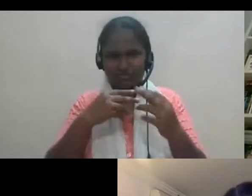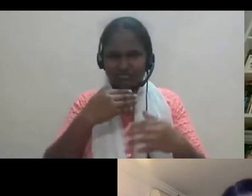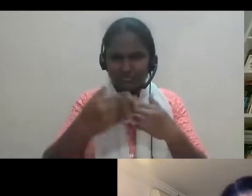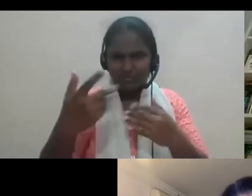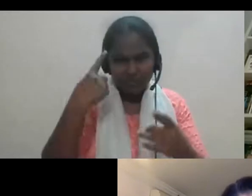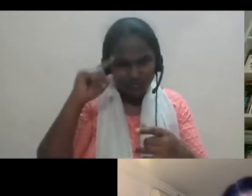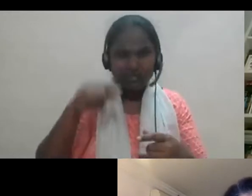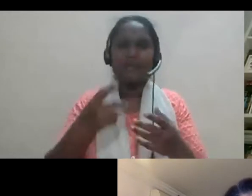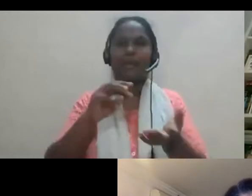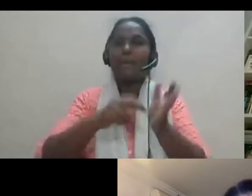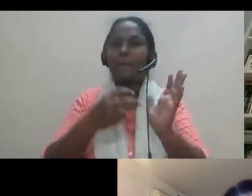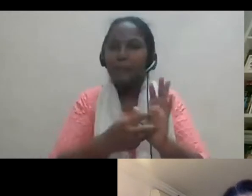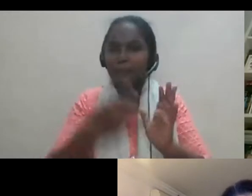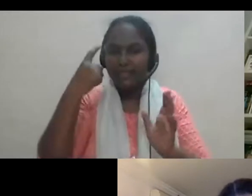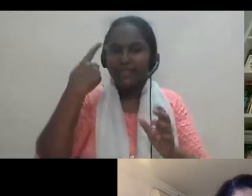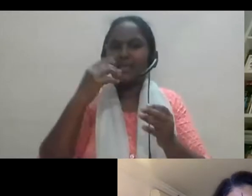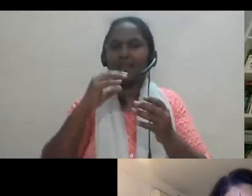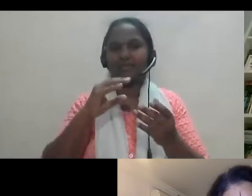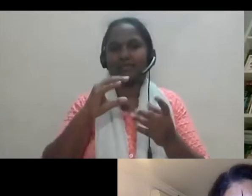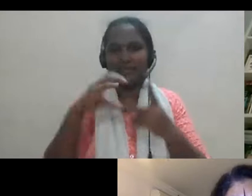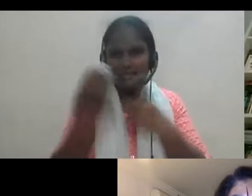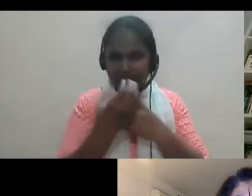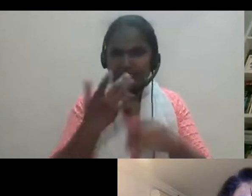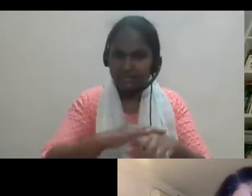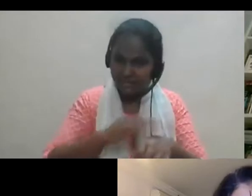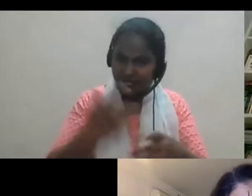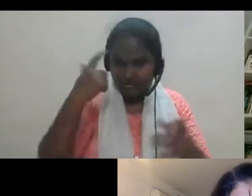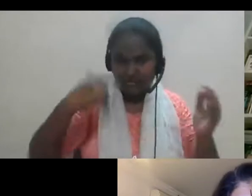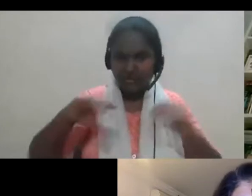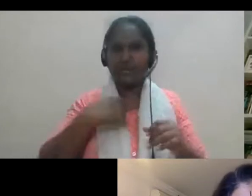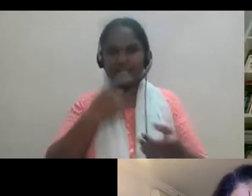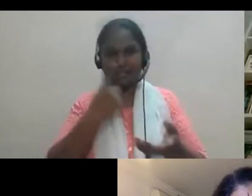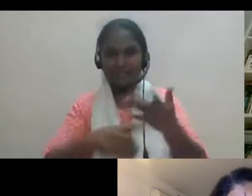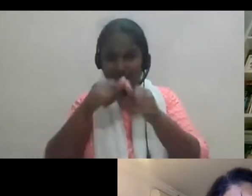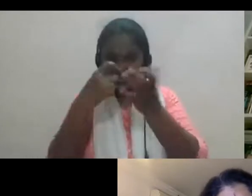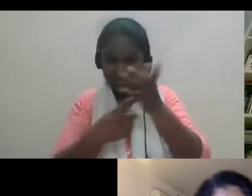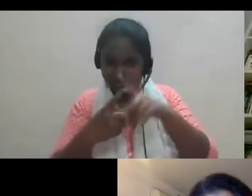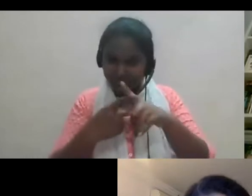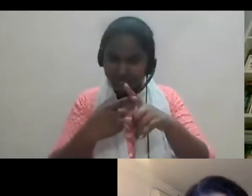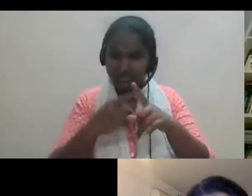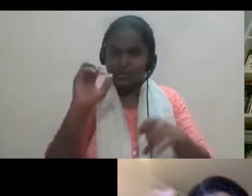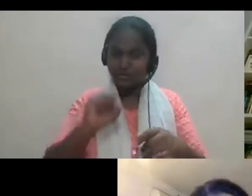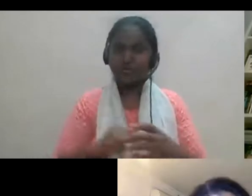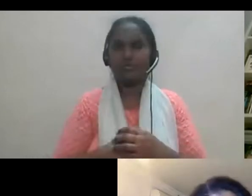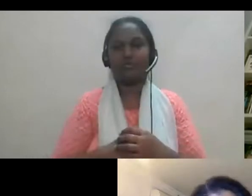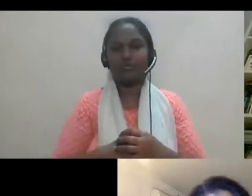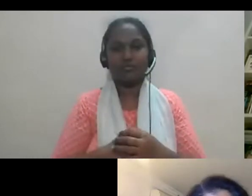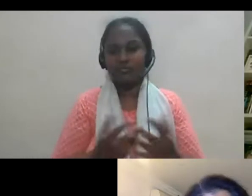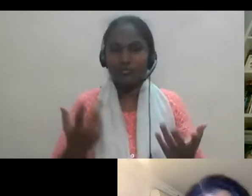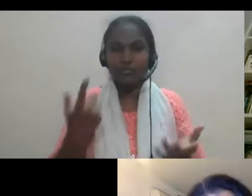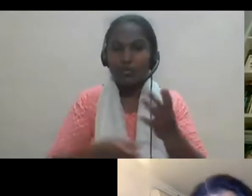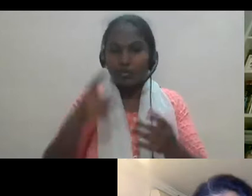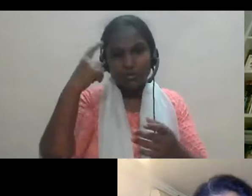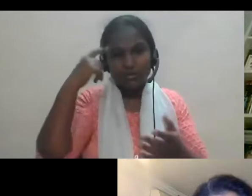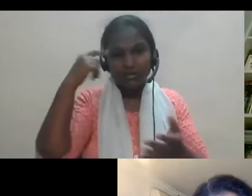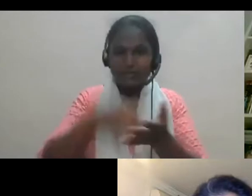know, meaningful cultural exchanges on our own terms, defining our own artistic constructs? So what are your thoughts